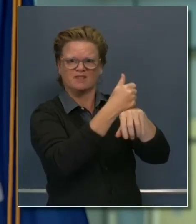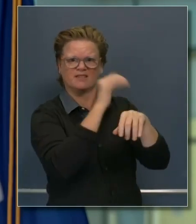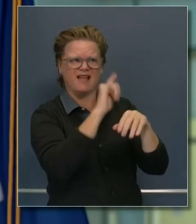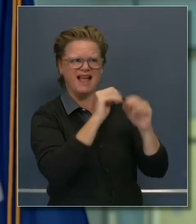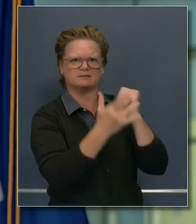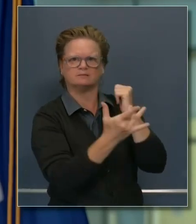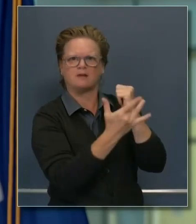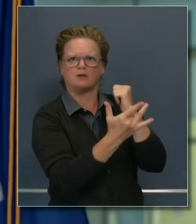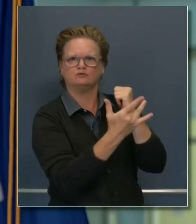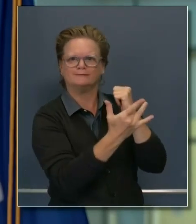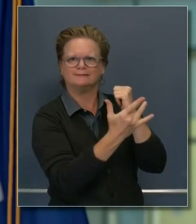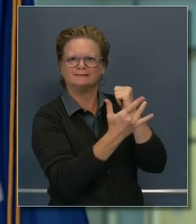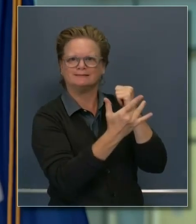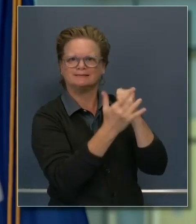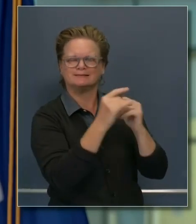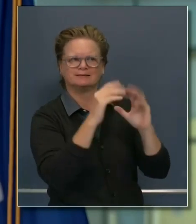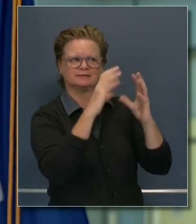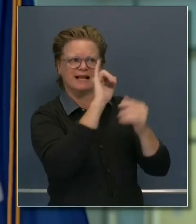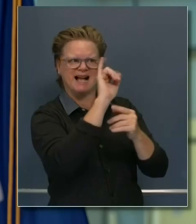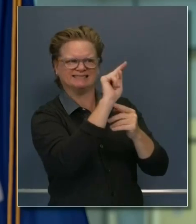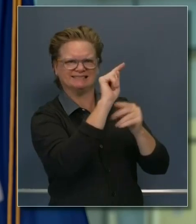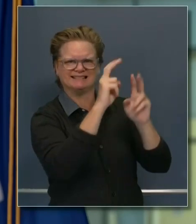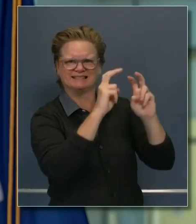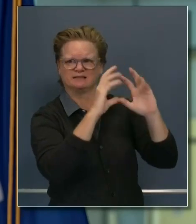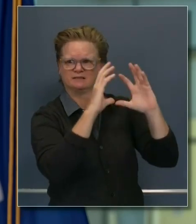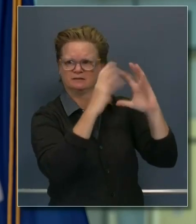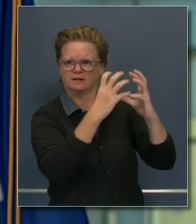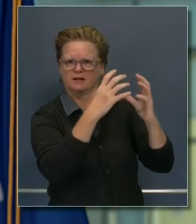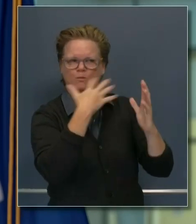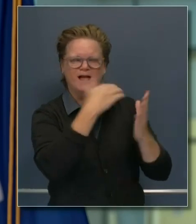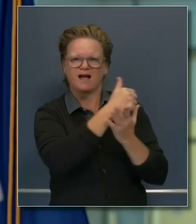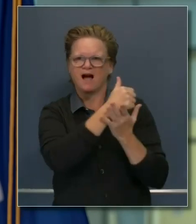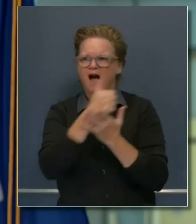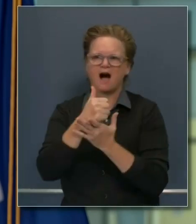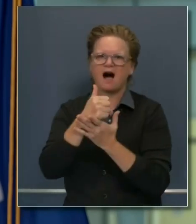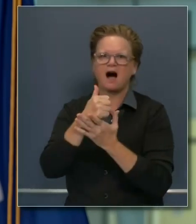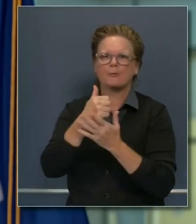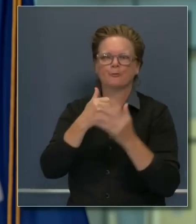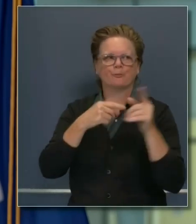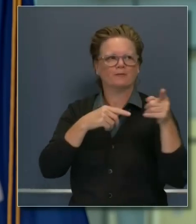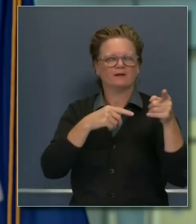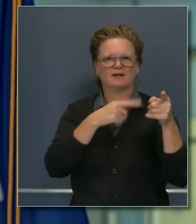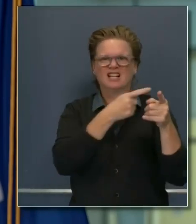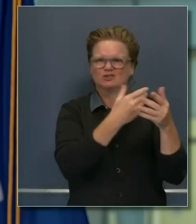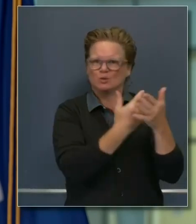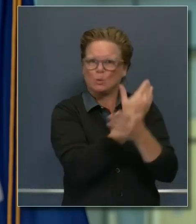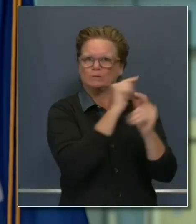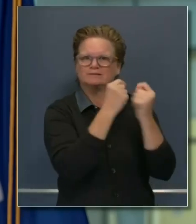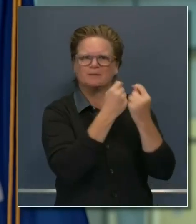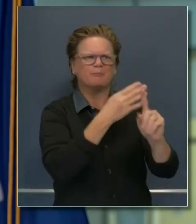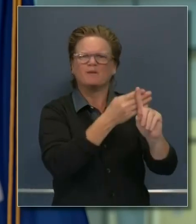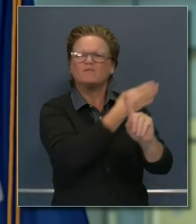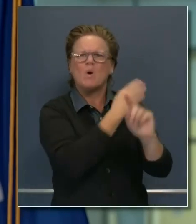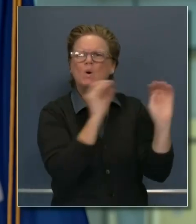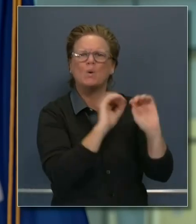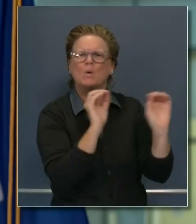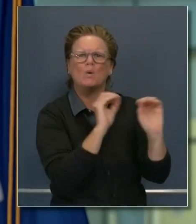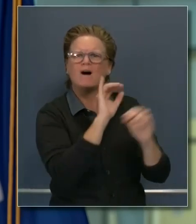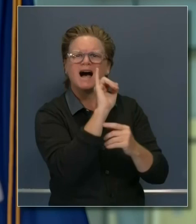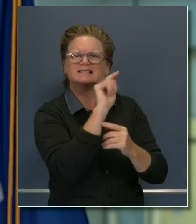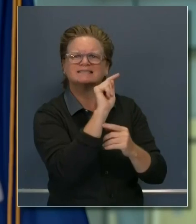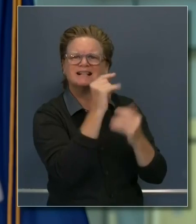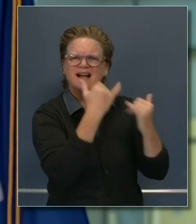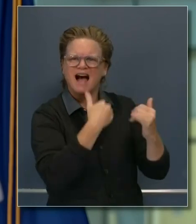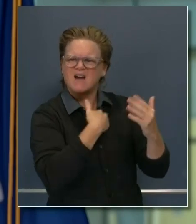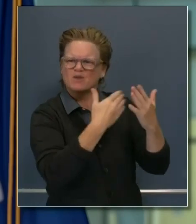new team of individuals running these agencies and bringing in some of the private sector mindset that I